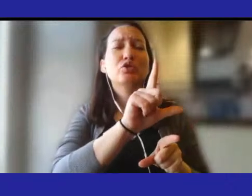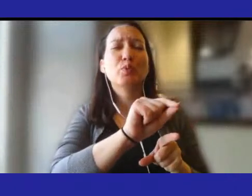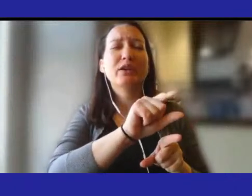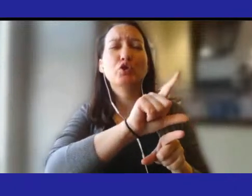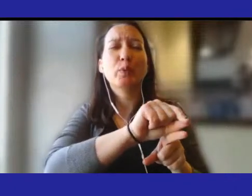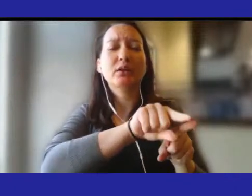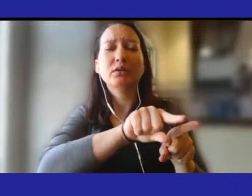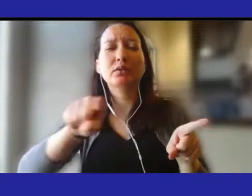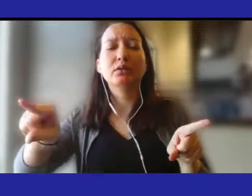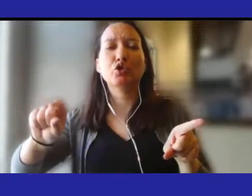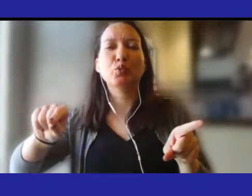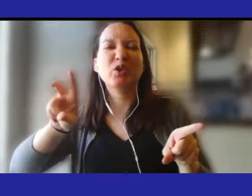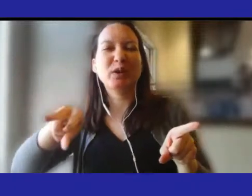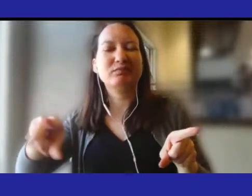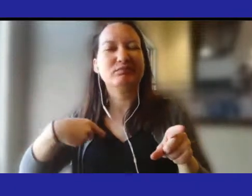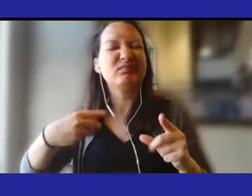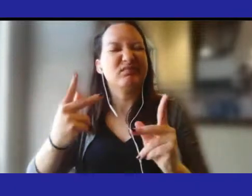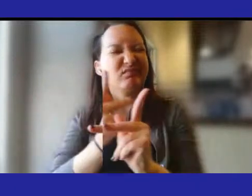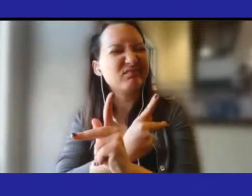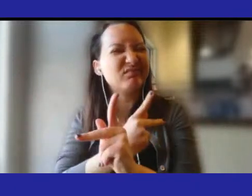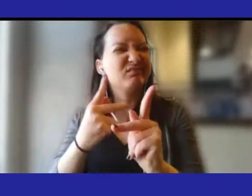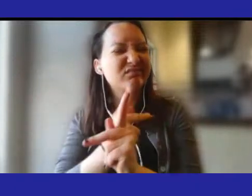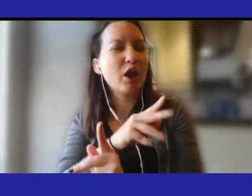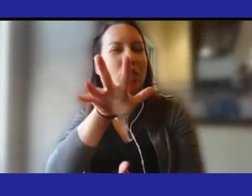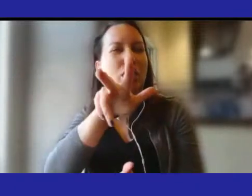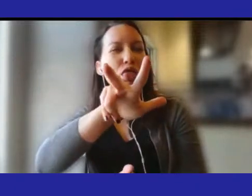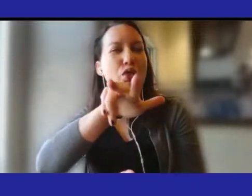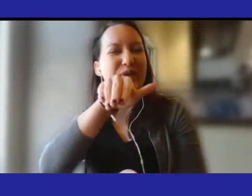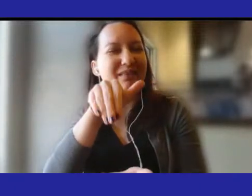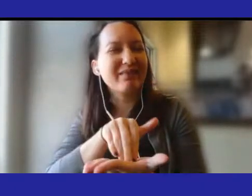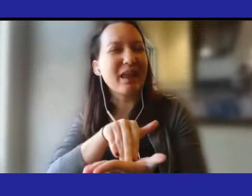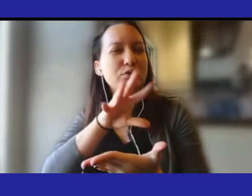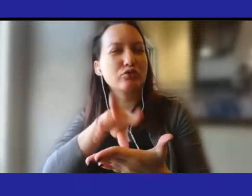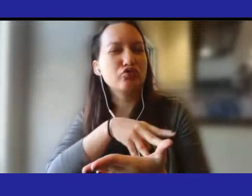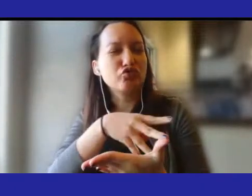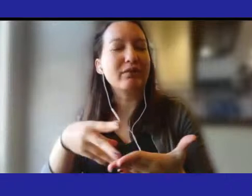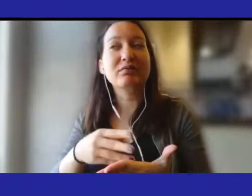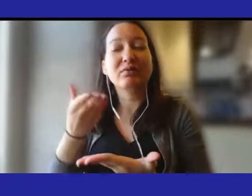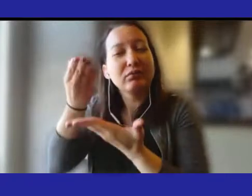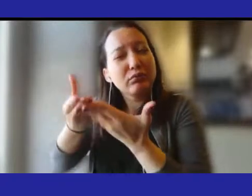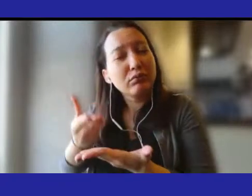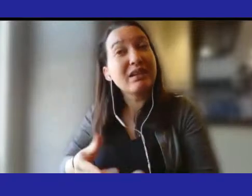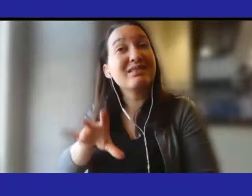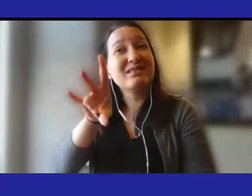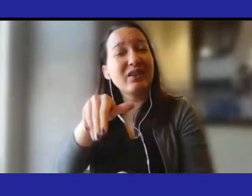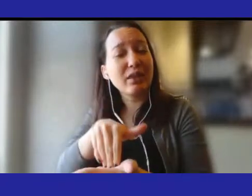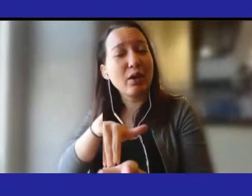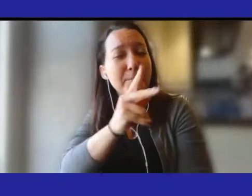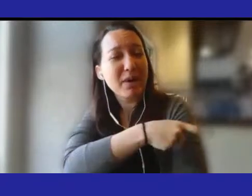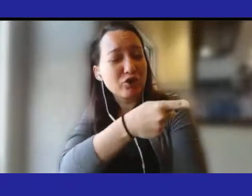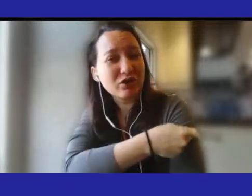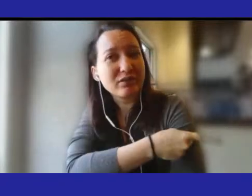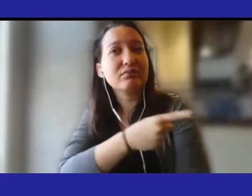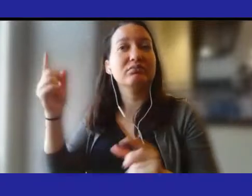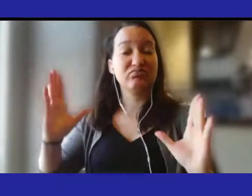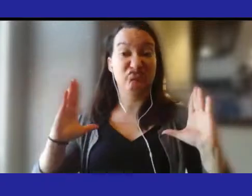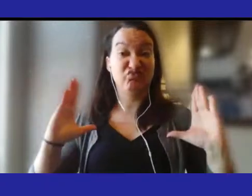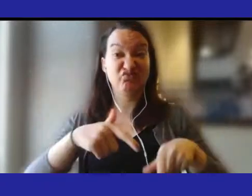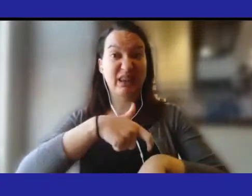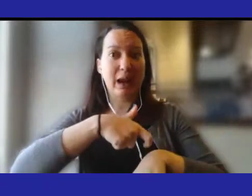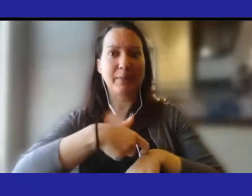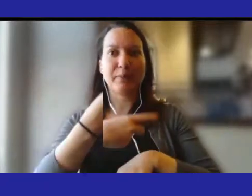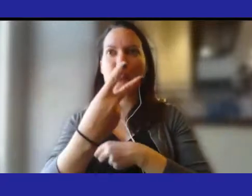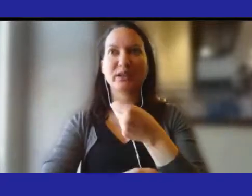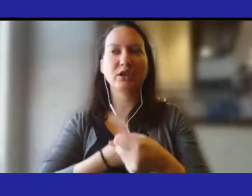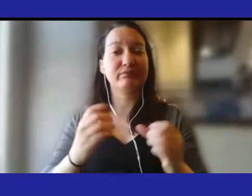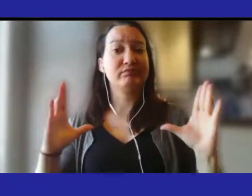we've gone through 3,000 charts and to validate 7,000 patients over that time. And we're looking to